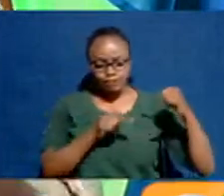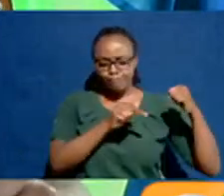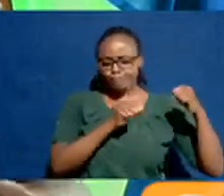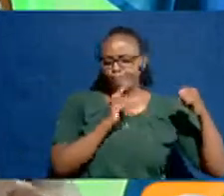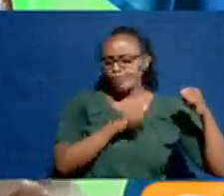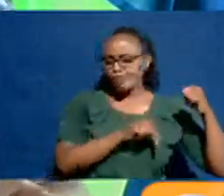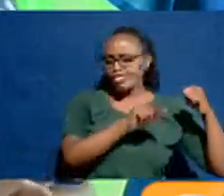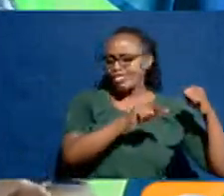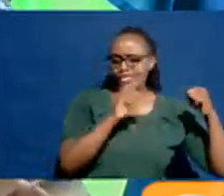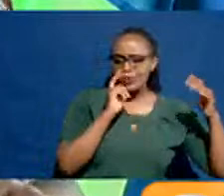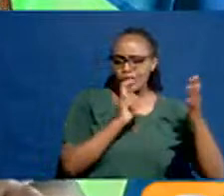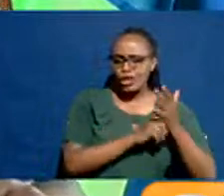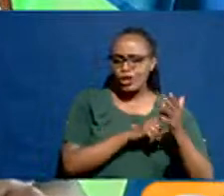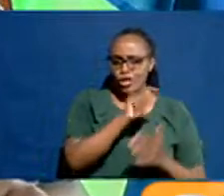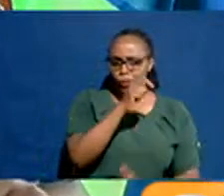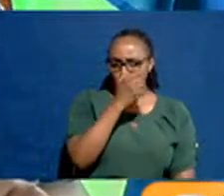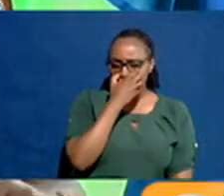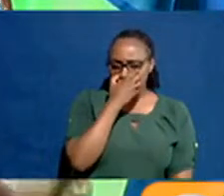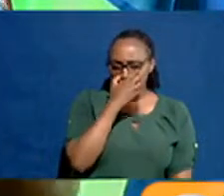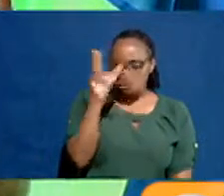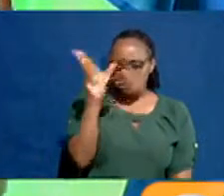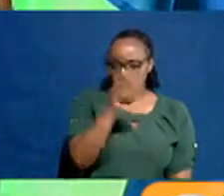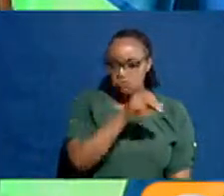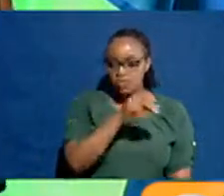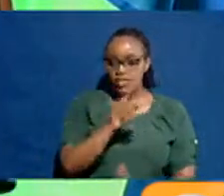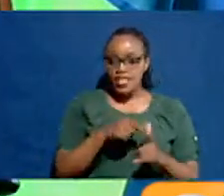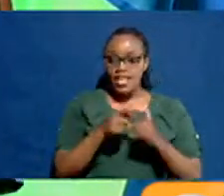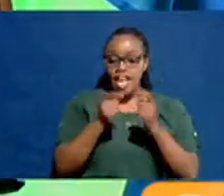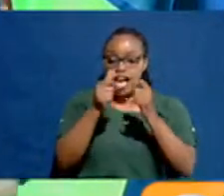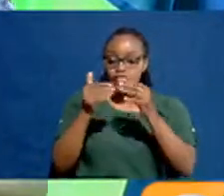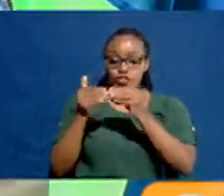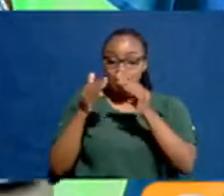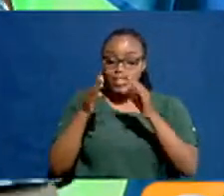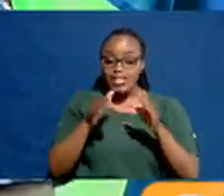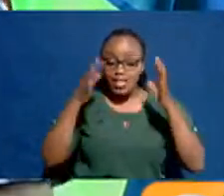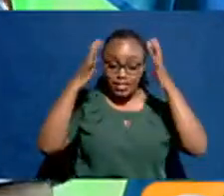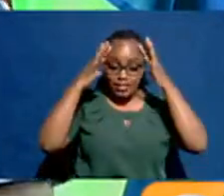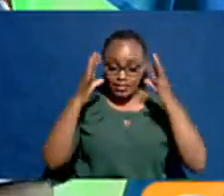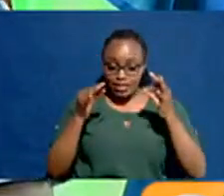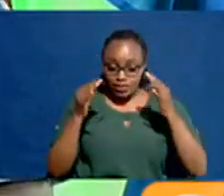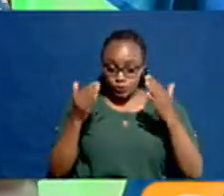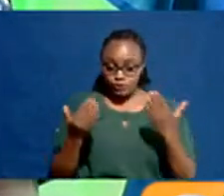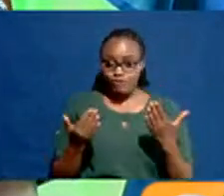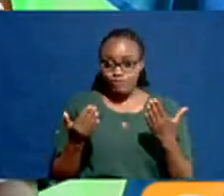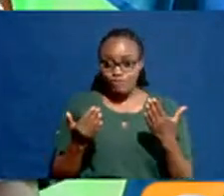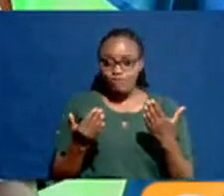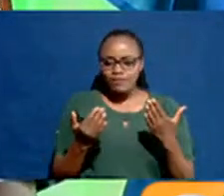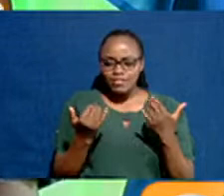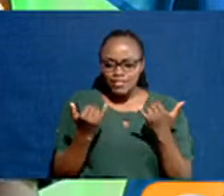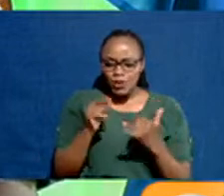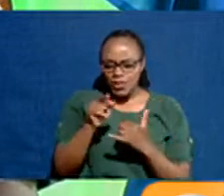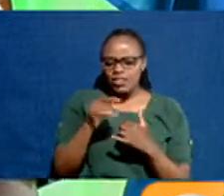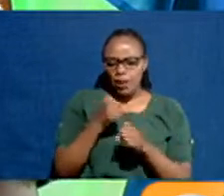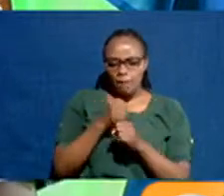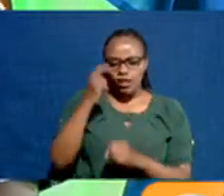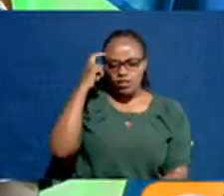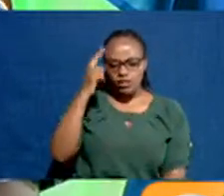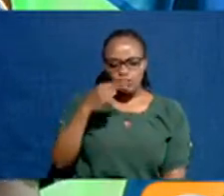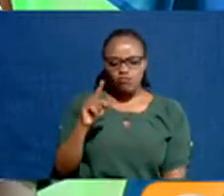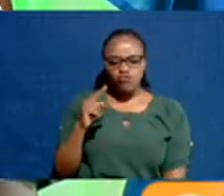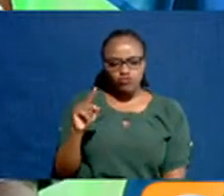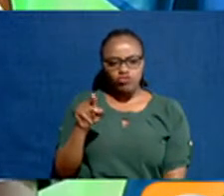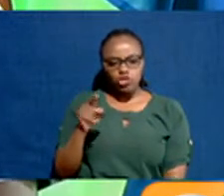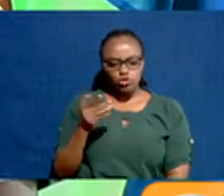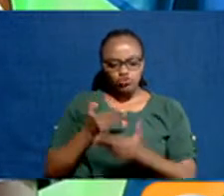they are saying we don't recognize President William Ruto. When a few leaders decide that it makes sense to engage